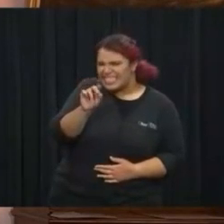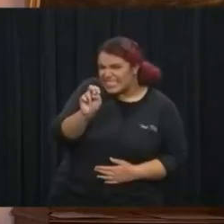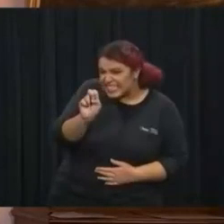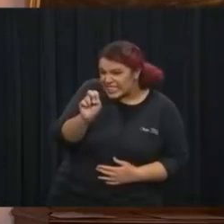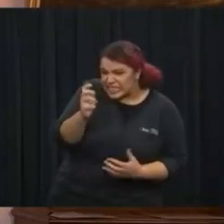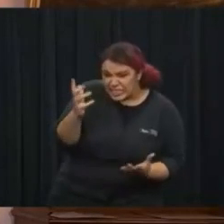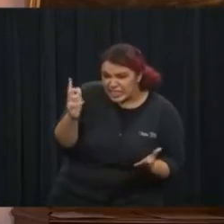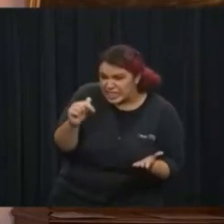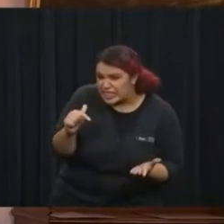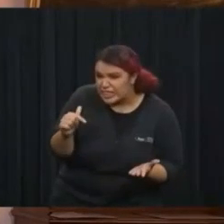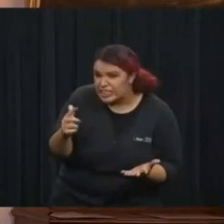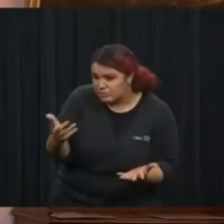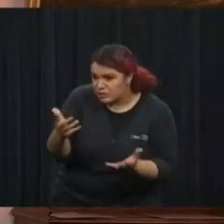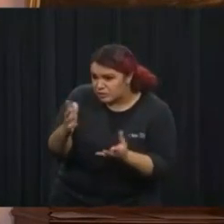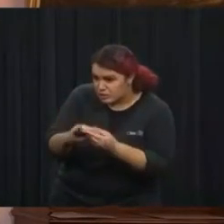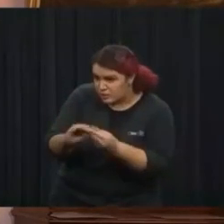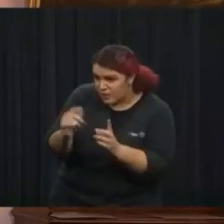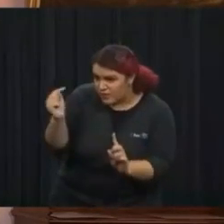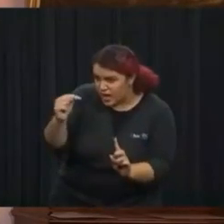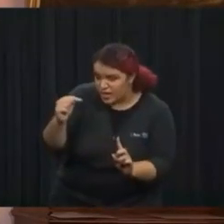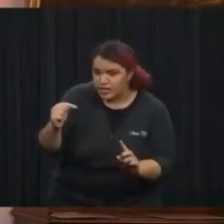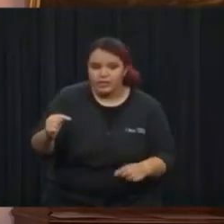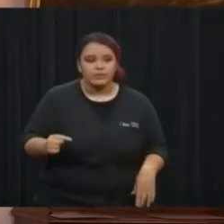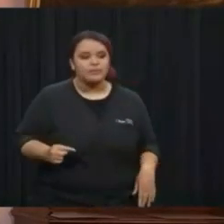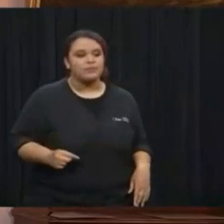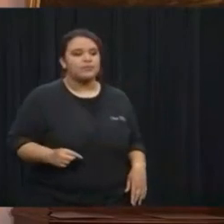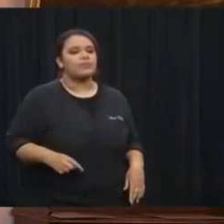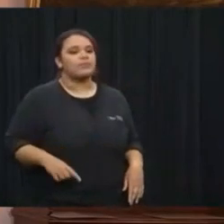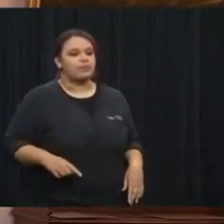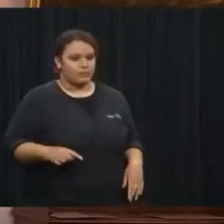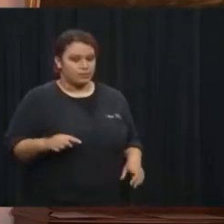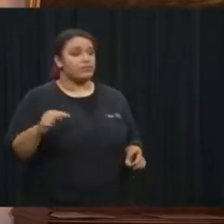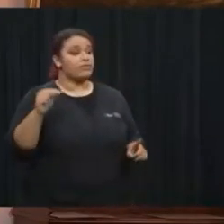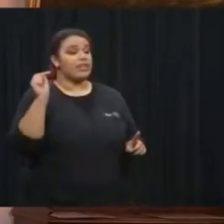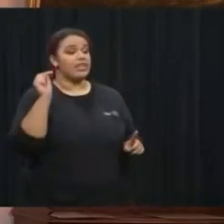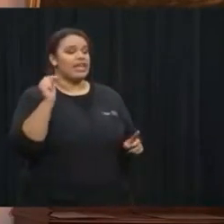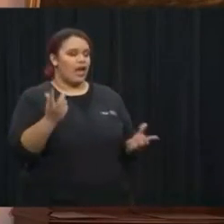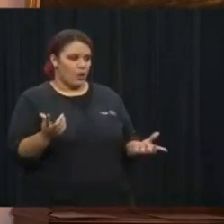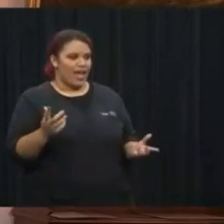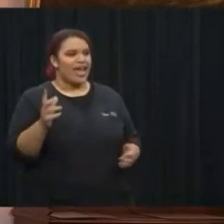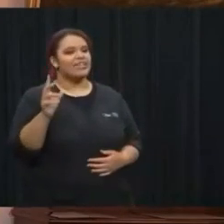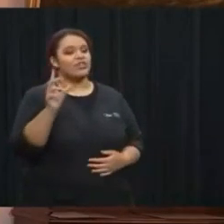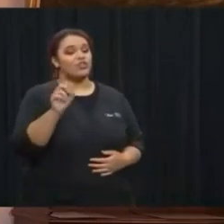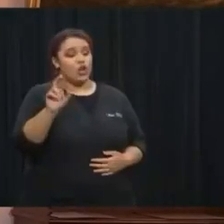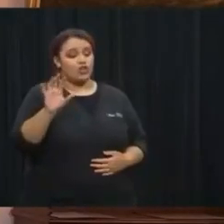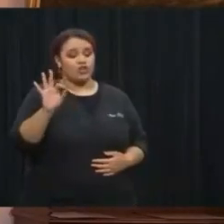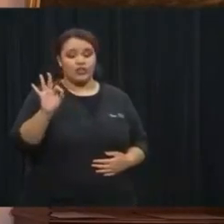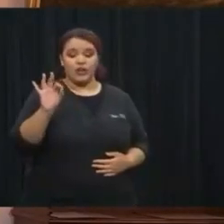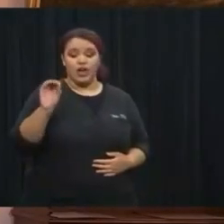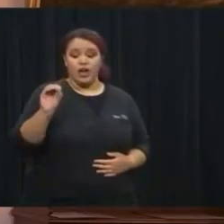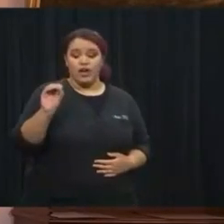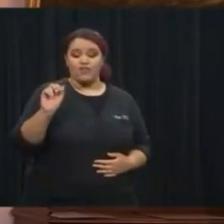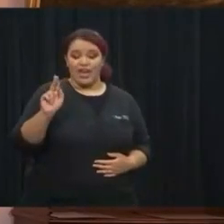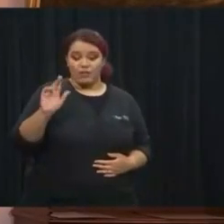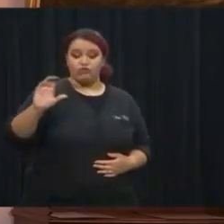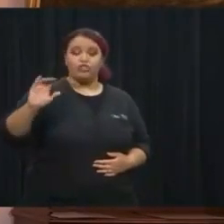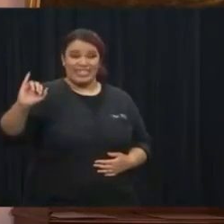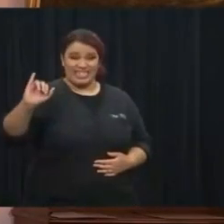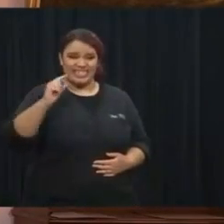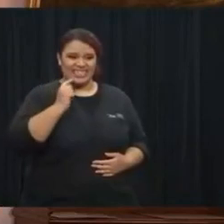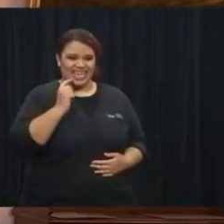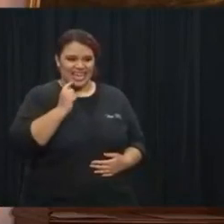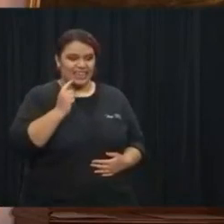think about every night is, have I done all I could do? I would ask every Ohioan when they go to bed to think the same thing. Hey, have I done everything I